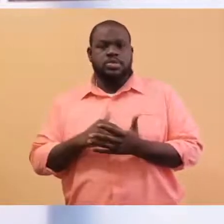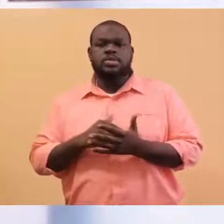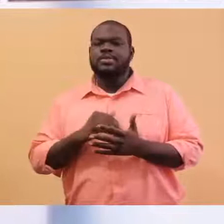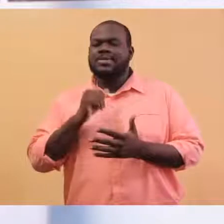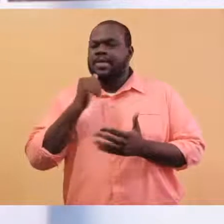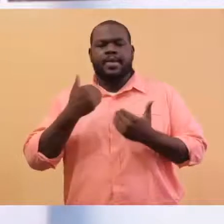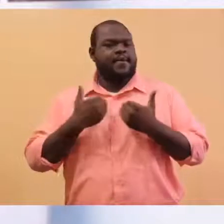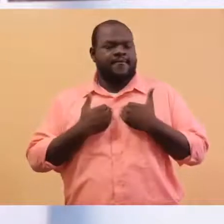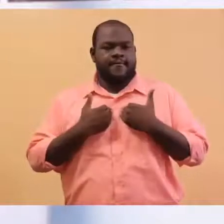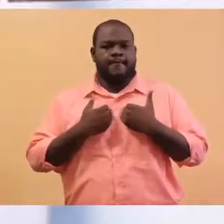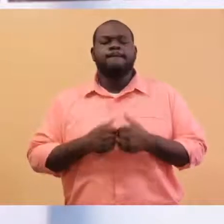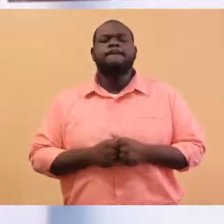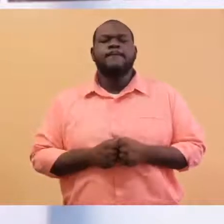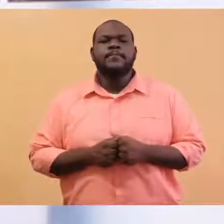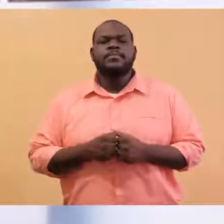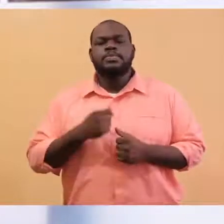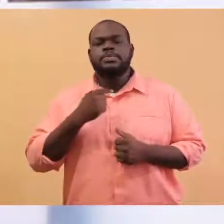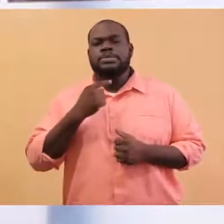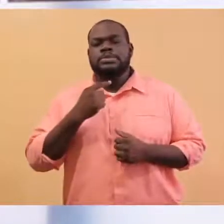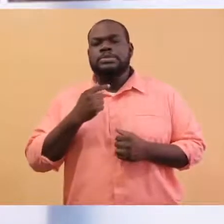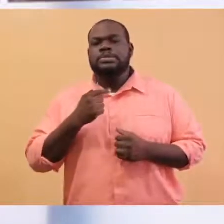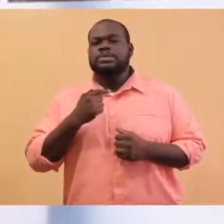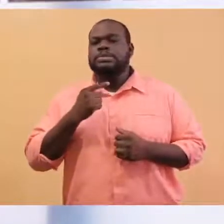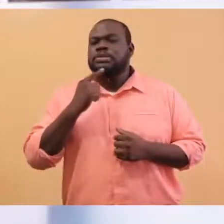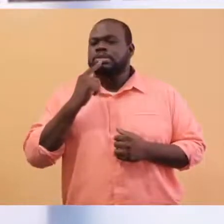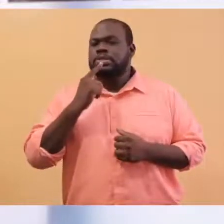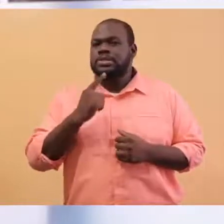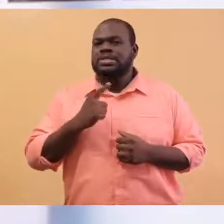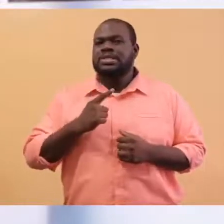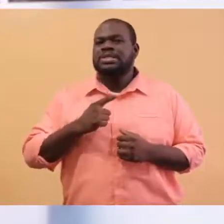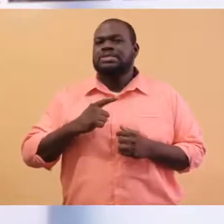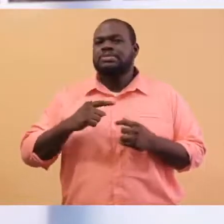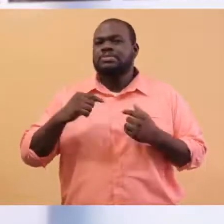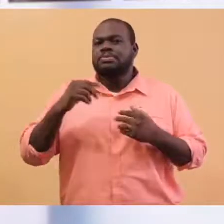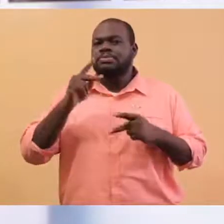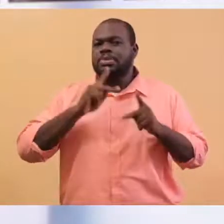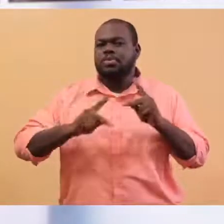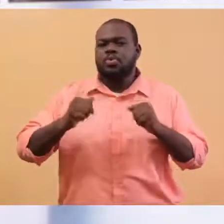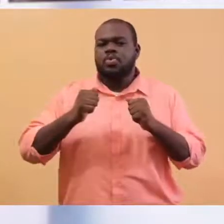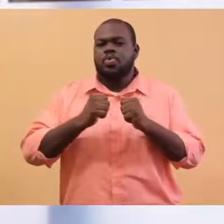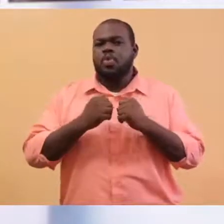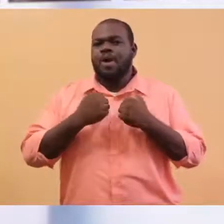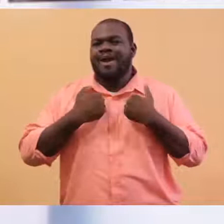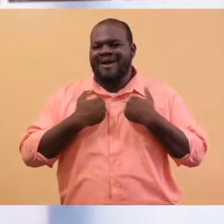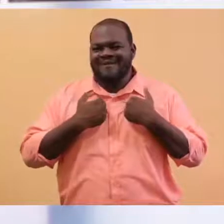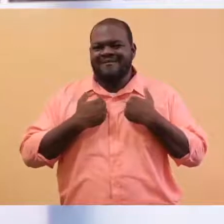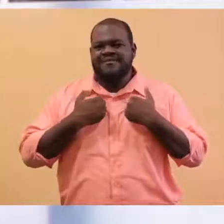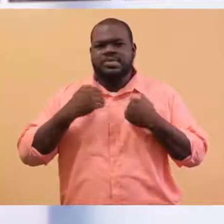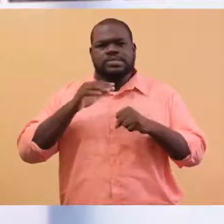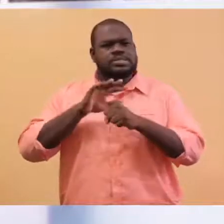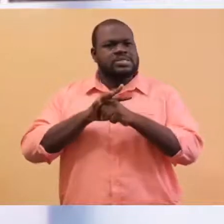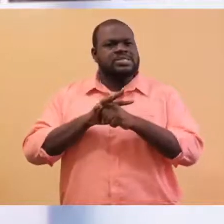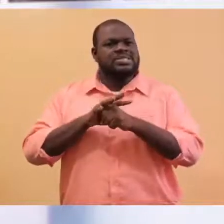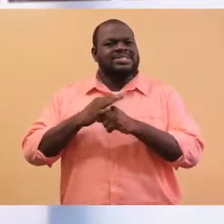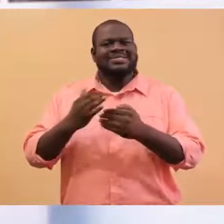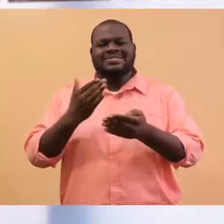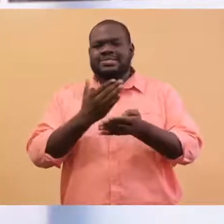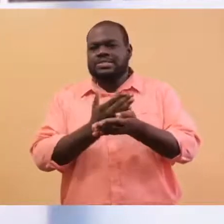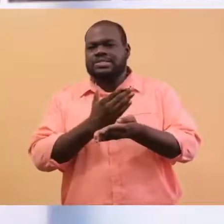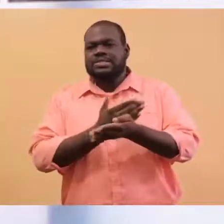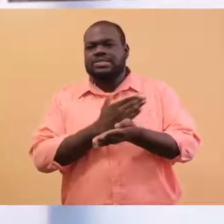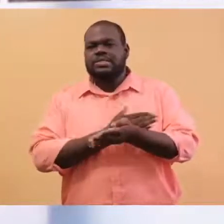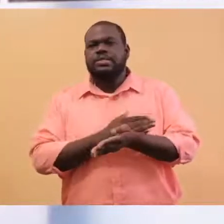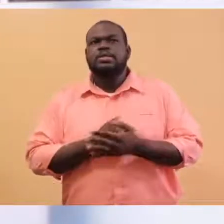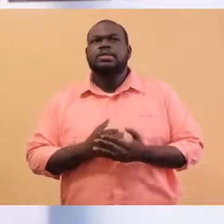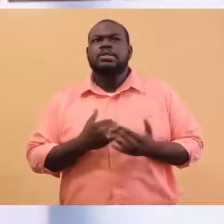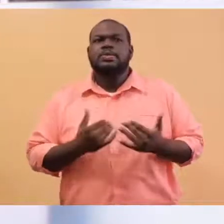that our number of positive cases is still on the increase, and that we now have 9 out of 10 regions